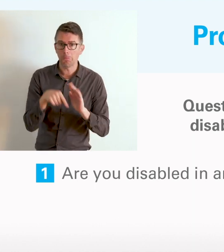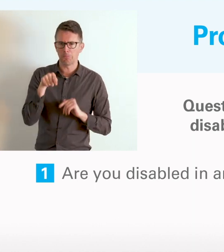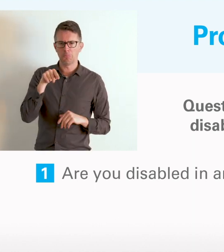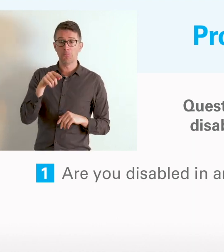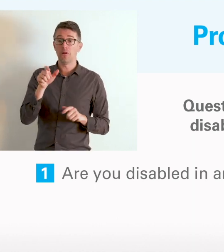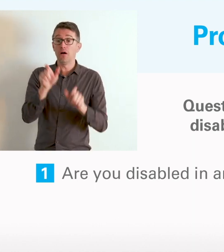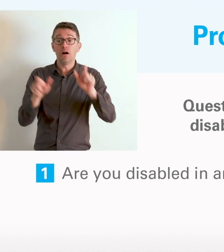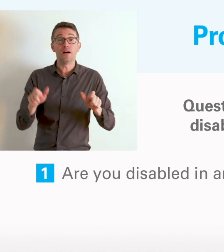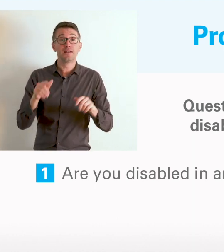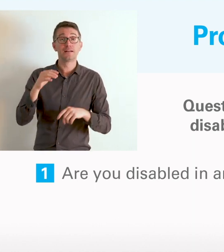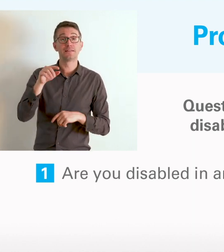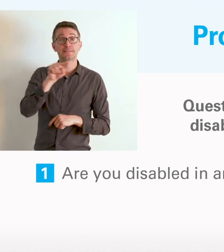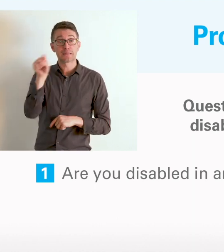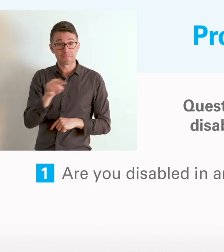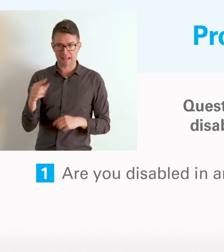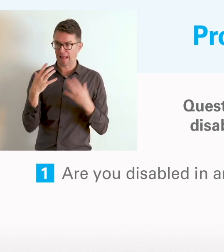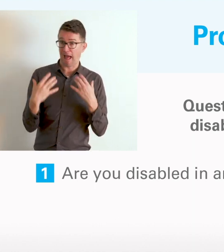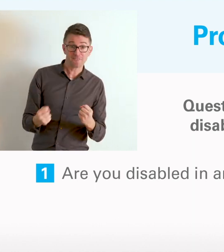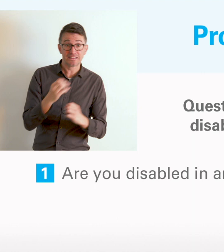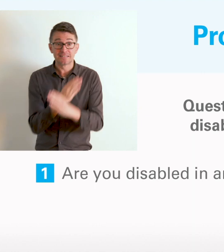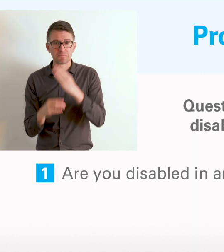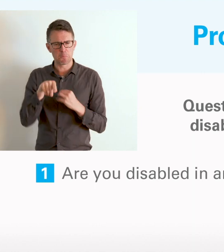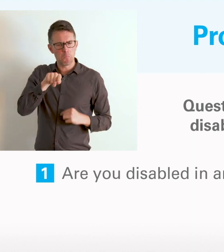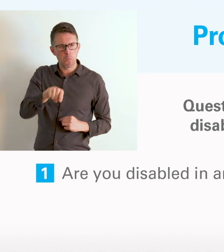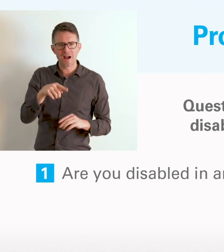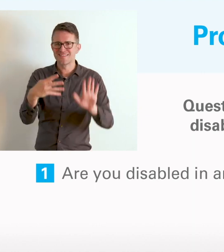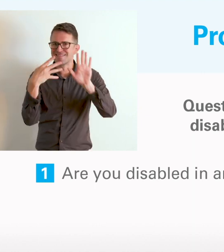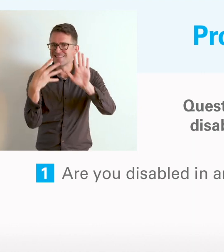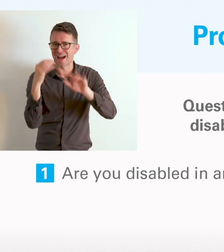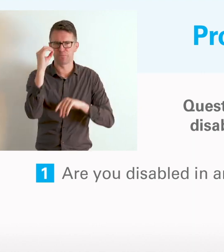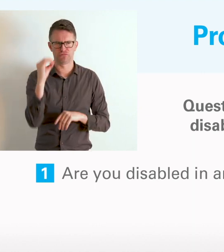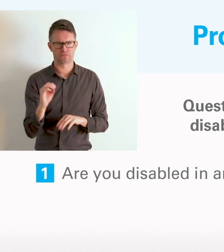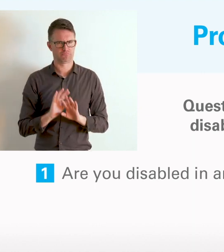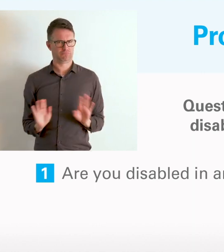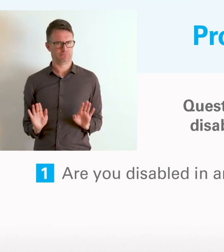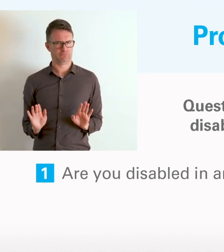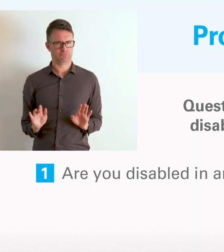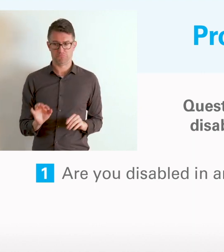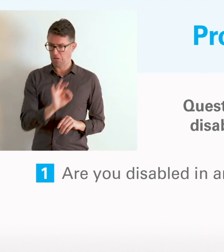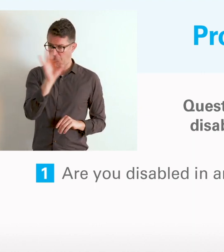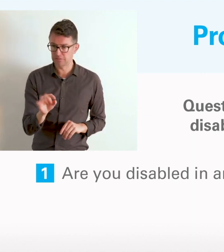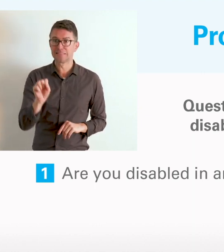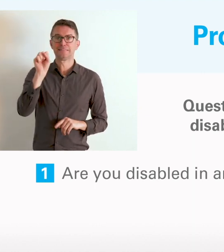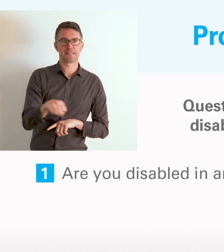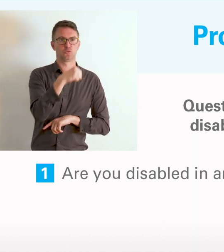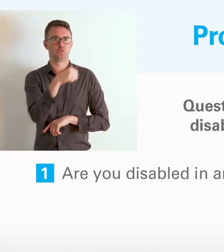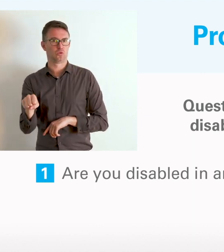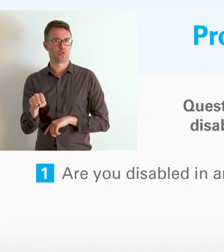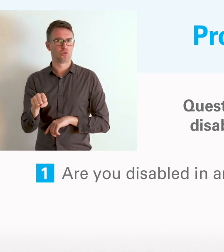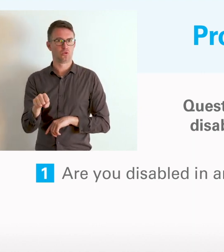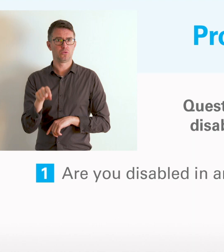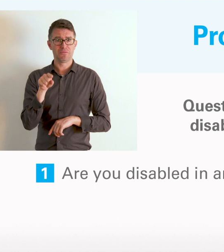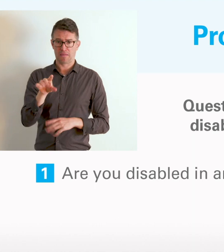1990, was 0.9%. By asking a question, do you have a disability, what we're capturing